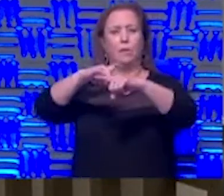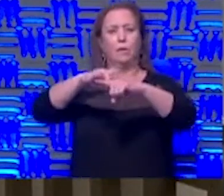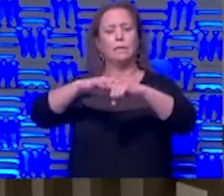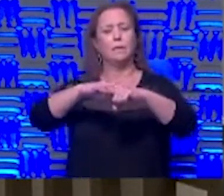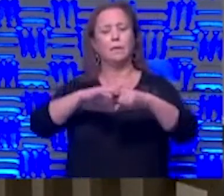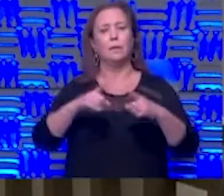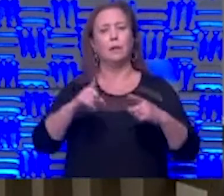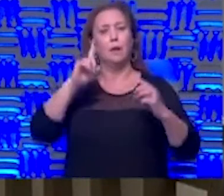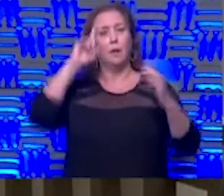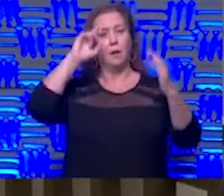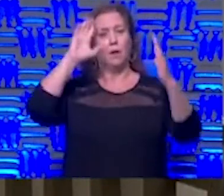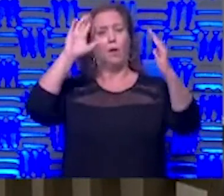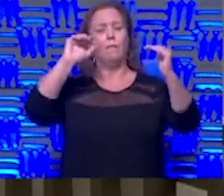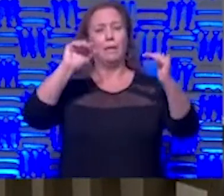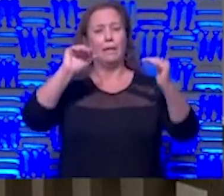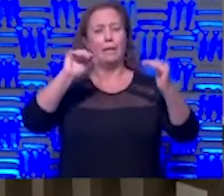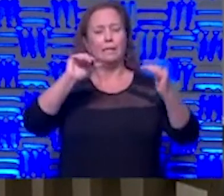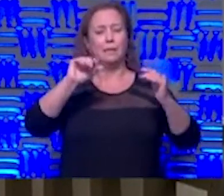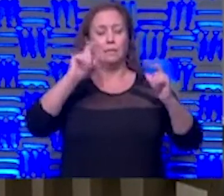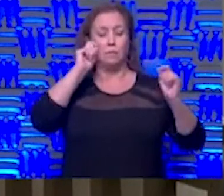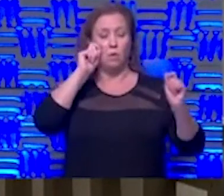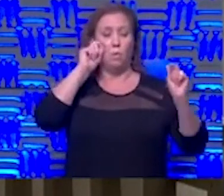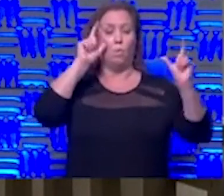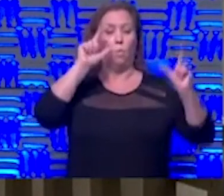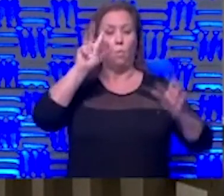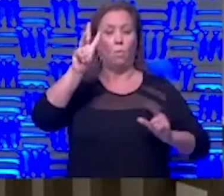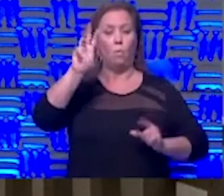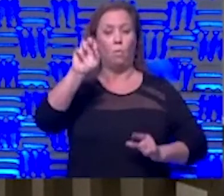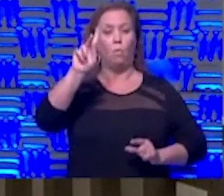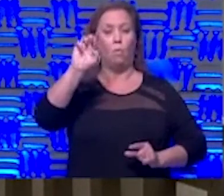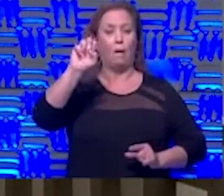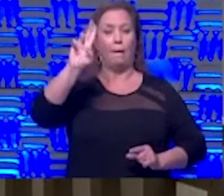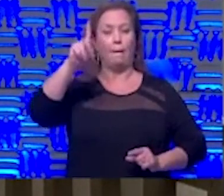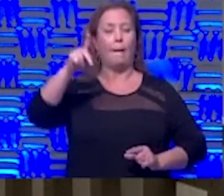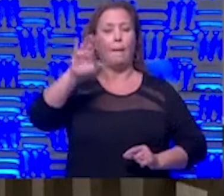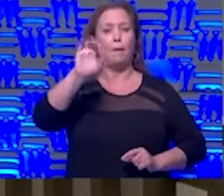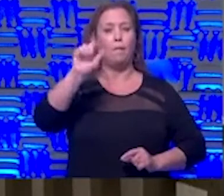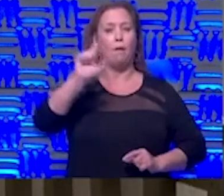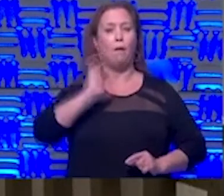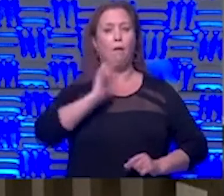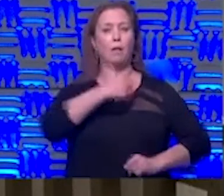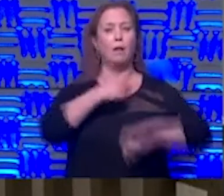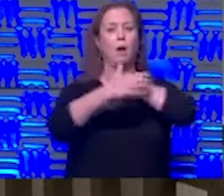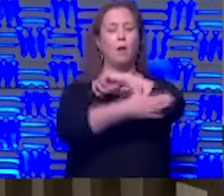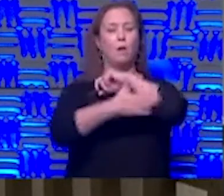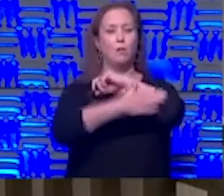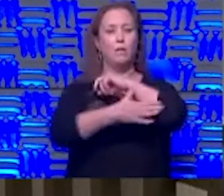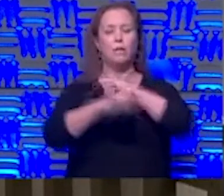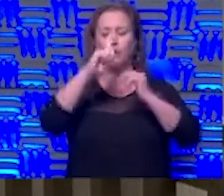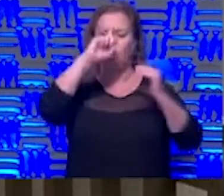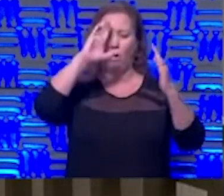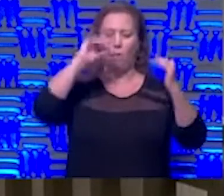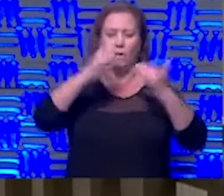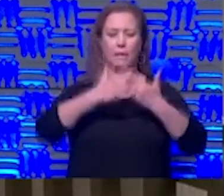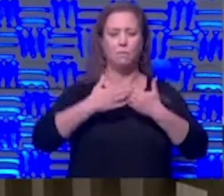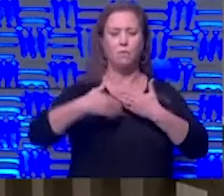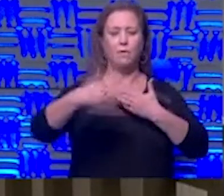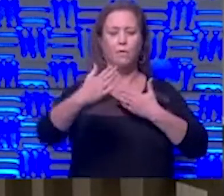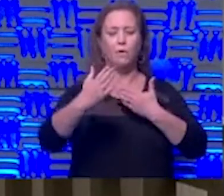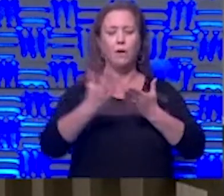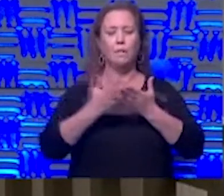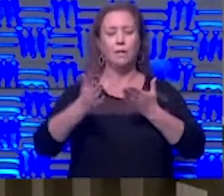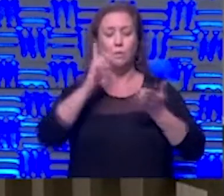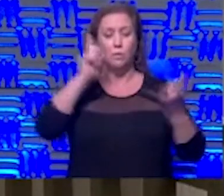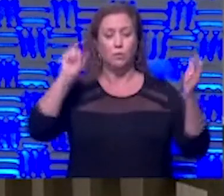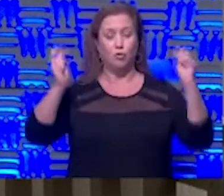Hopefully this was a wake-up call overall in the nation. And I think moving forward, things will change, and I believe they will. And if